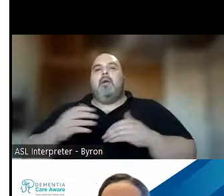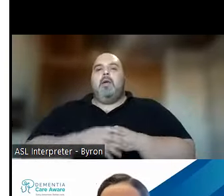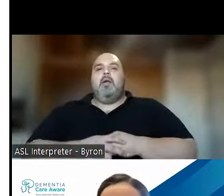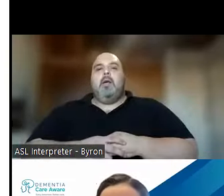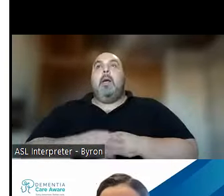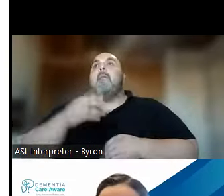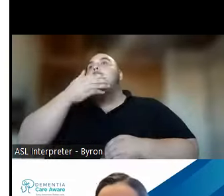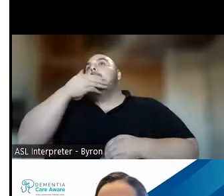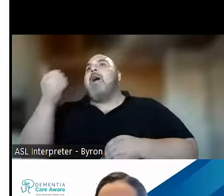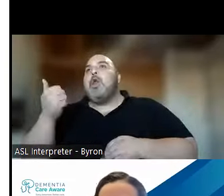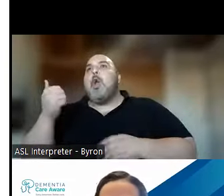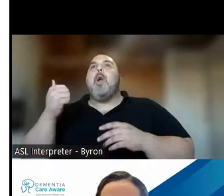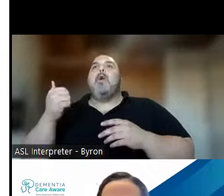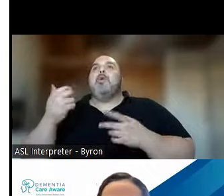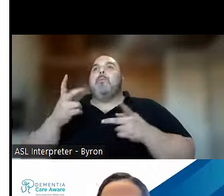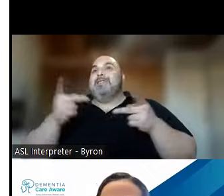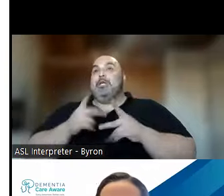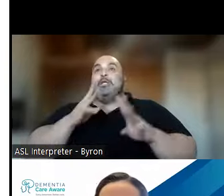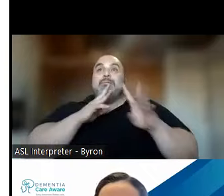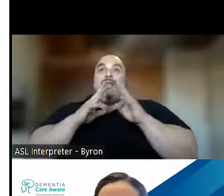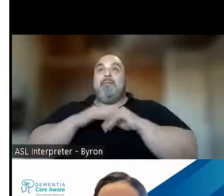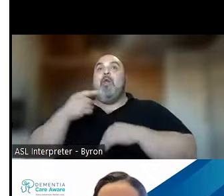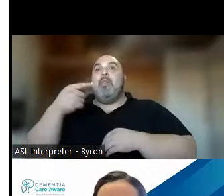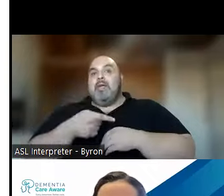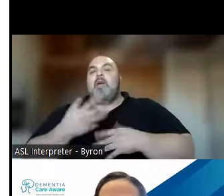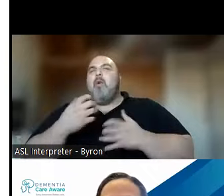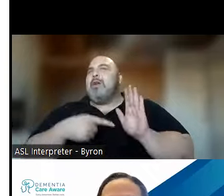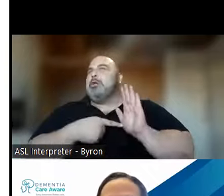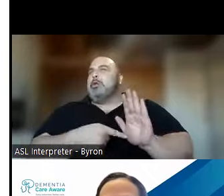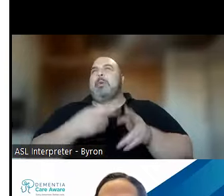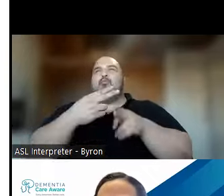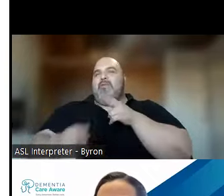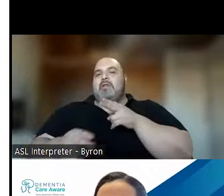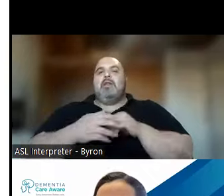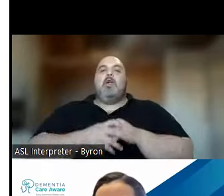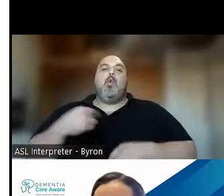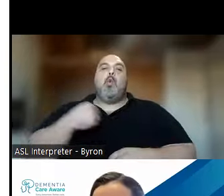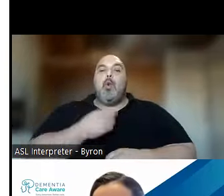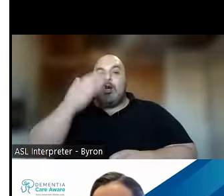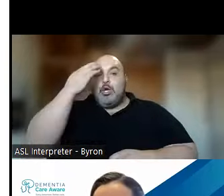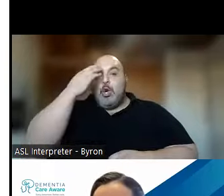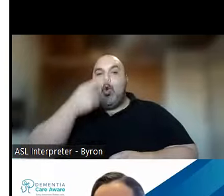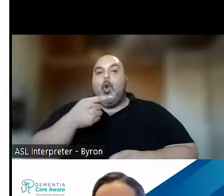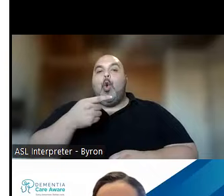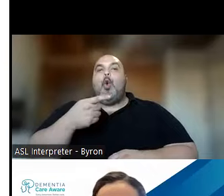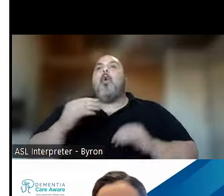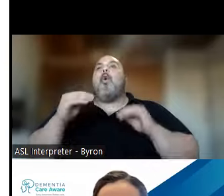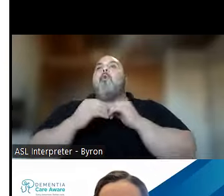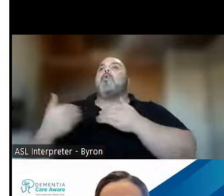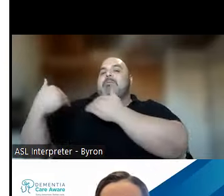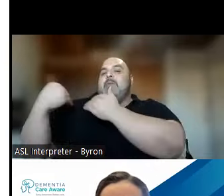better poised to speak on this in detail, but just wanted to point out briefly that we know that there's going to be more